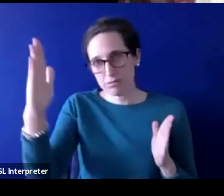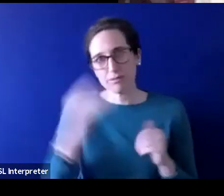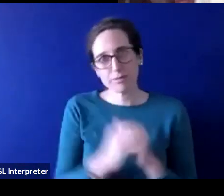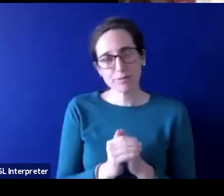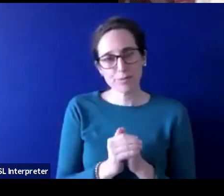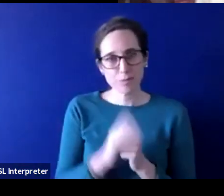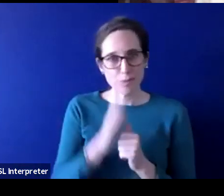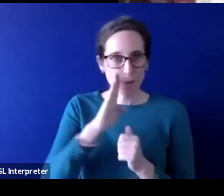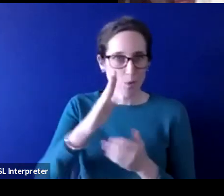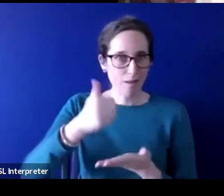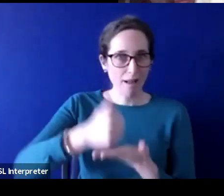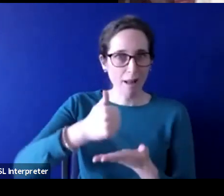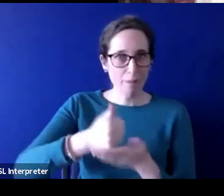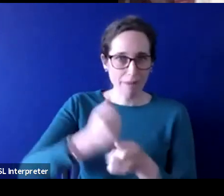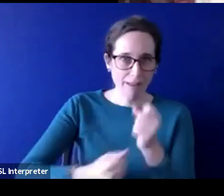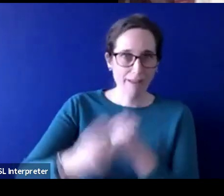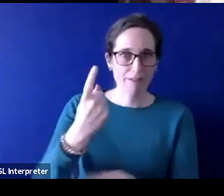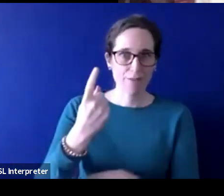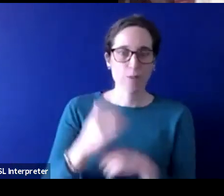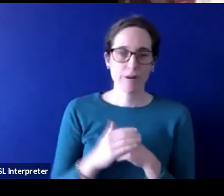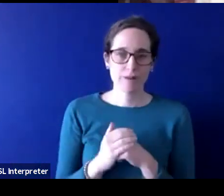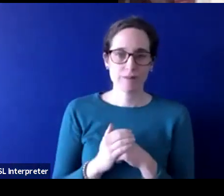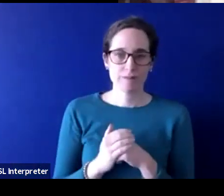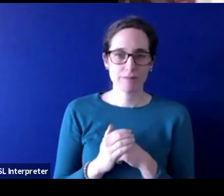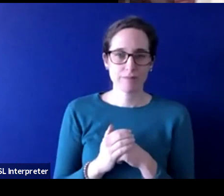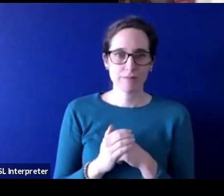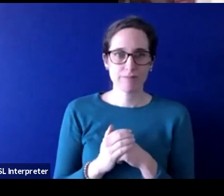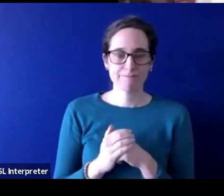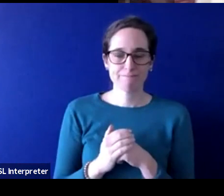everyone not necessarily be so